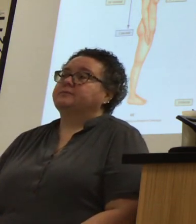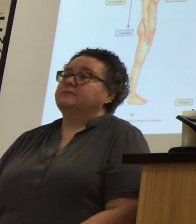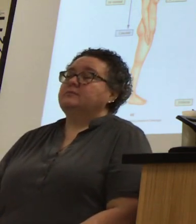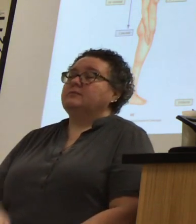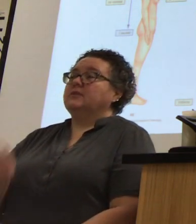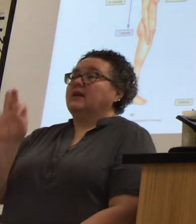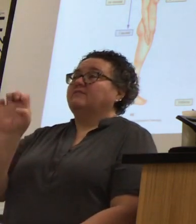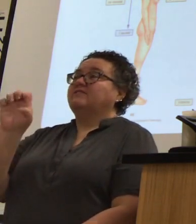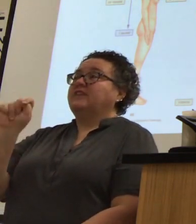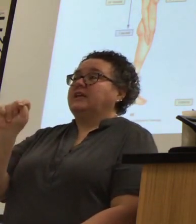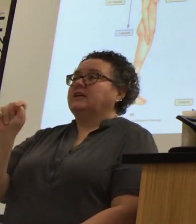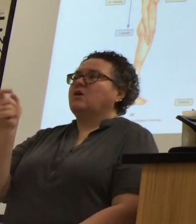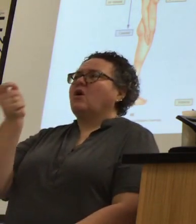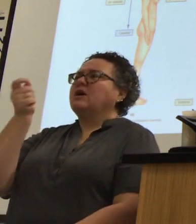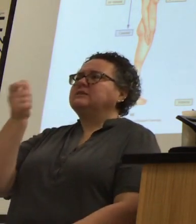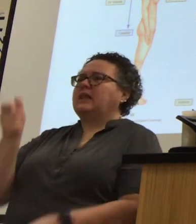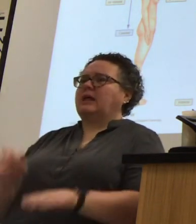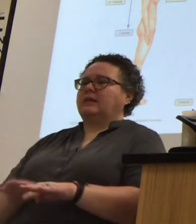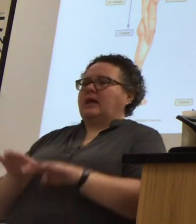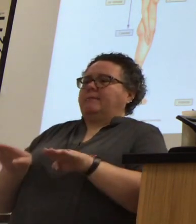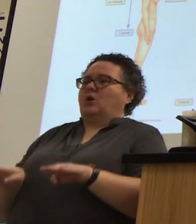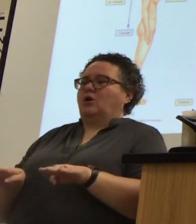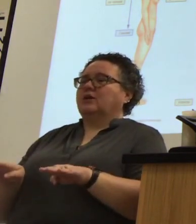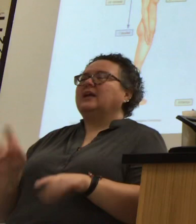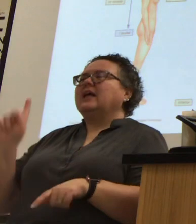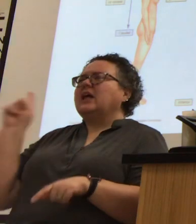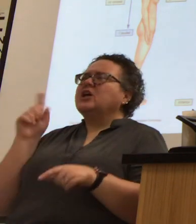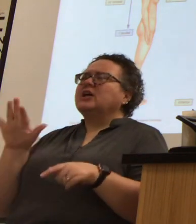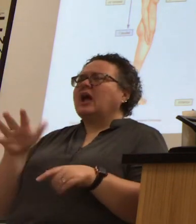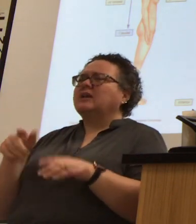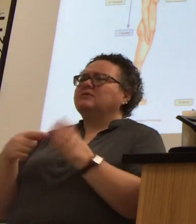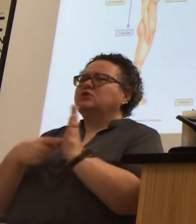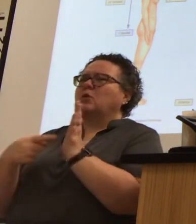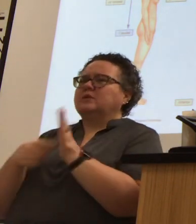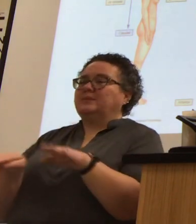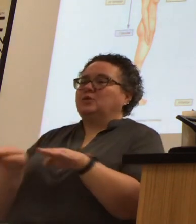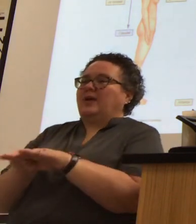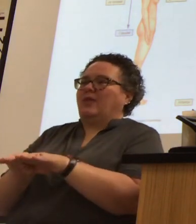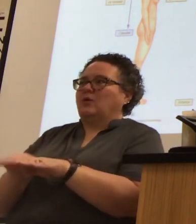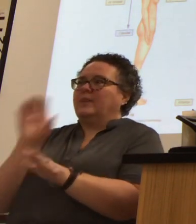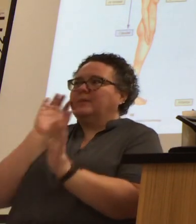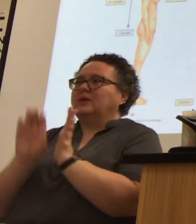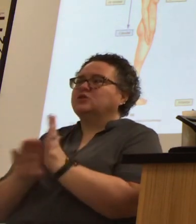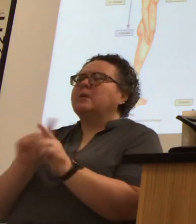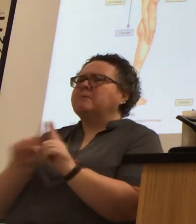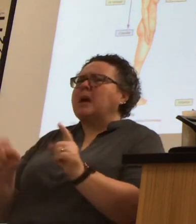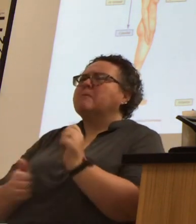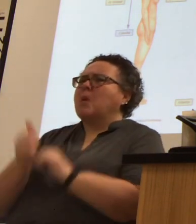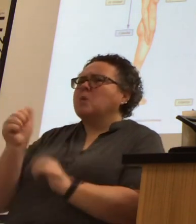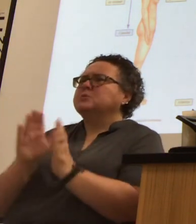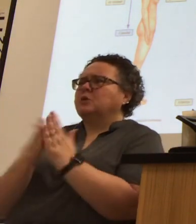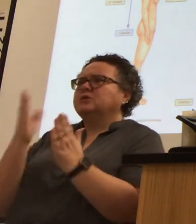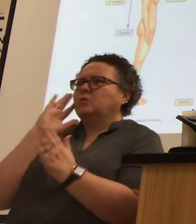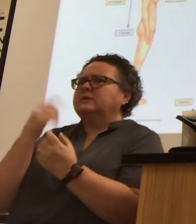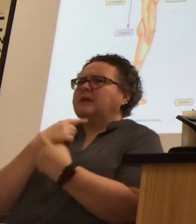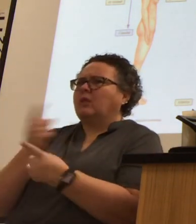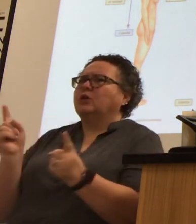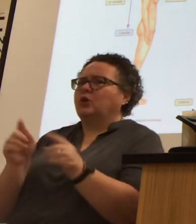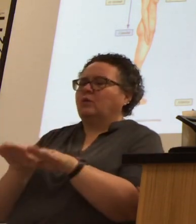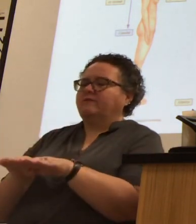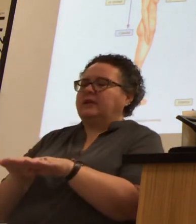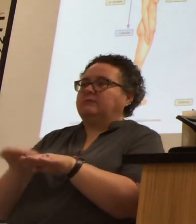Feet are slightly apart. Now the figure kind of shows them more or less together, but usually most books will say feet slightly apart.